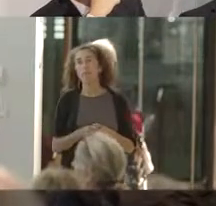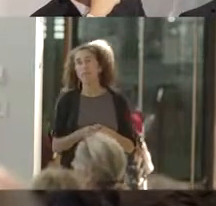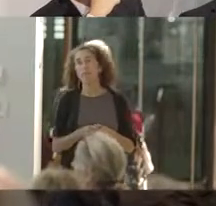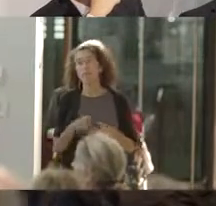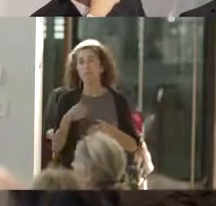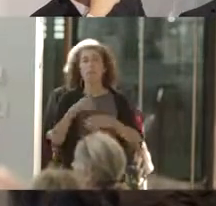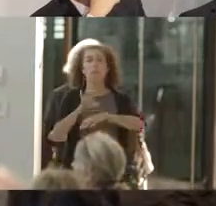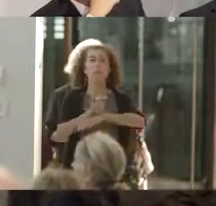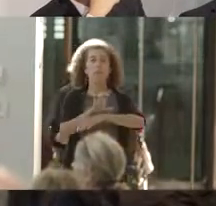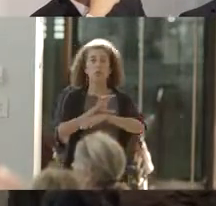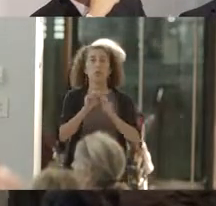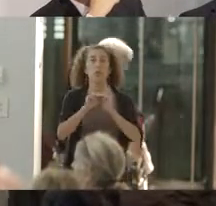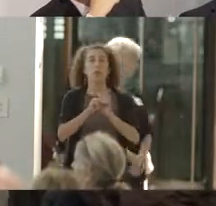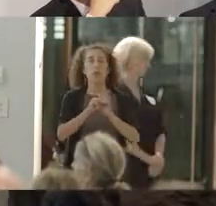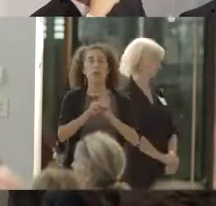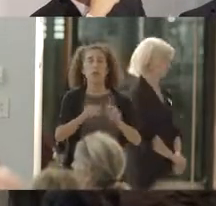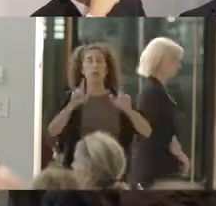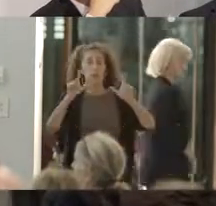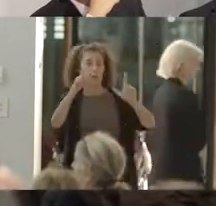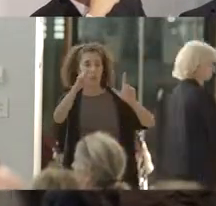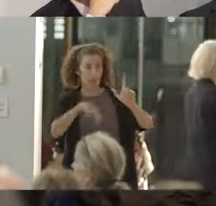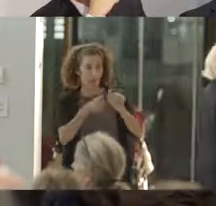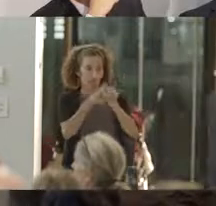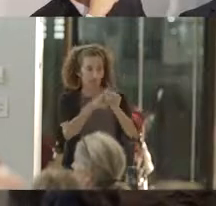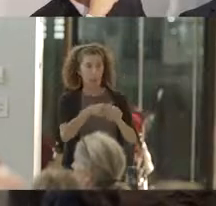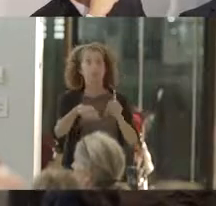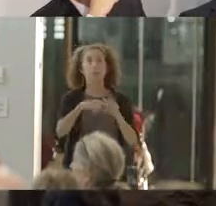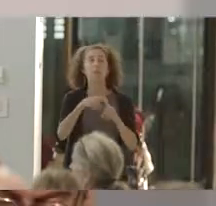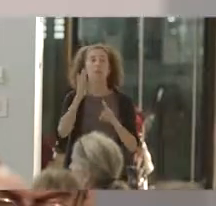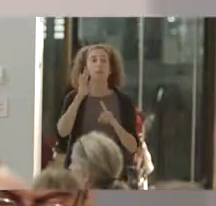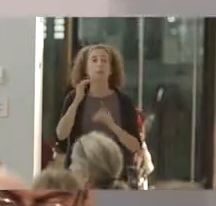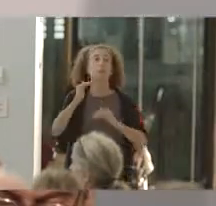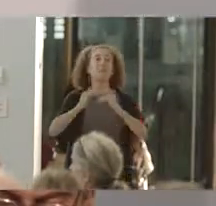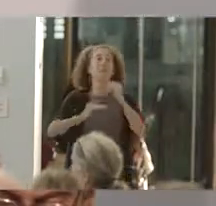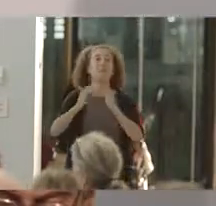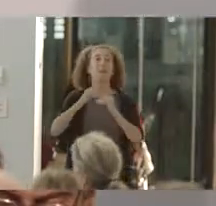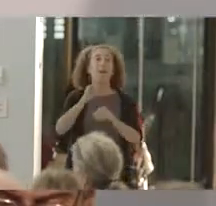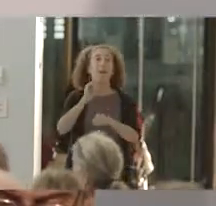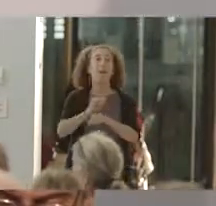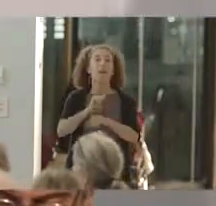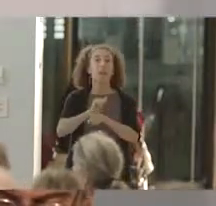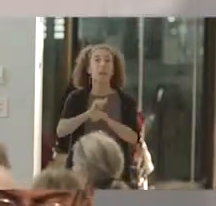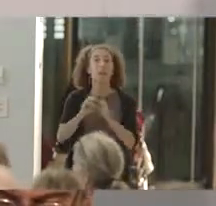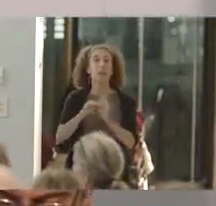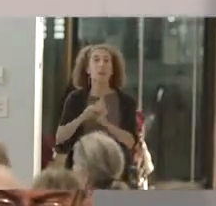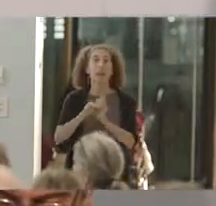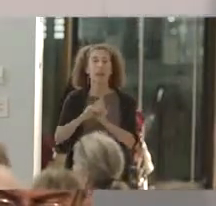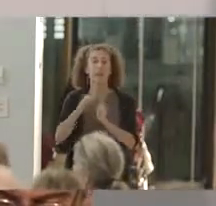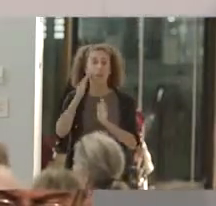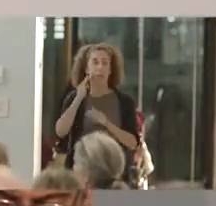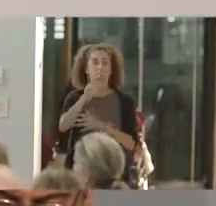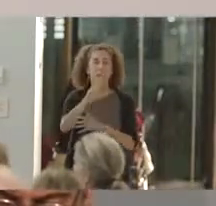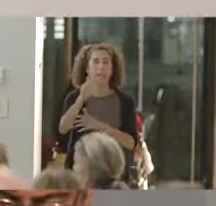building a scaled physical model of the system, because in many instances when you design large hydraulic structures around the world, you